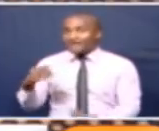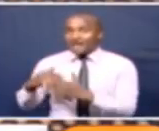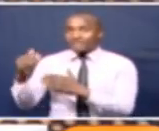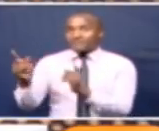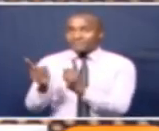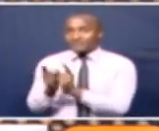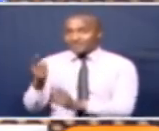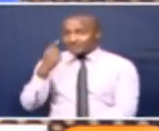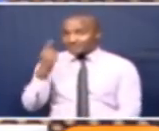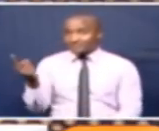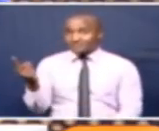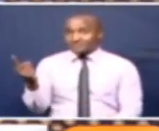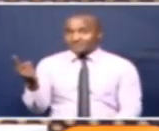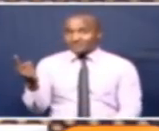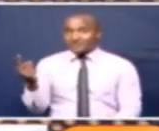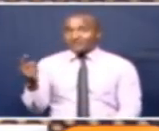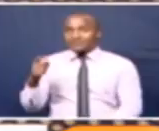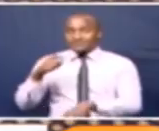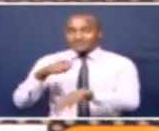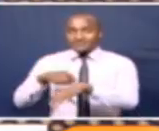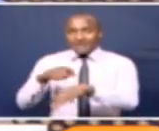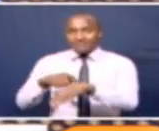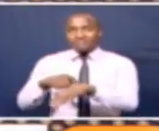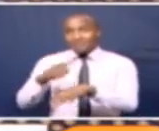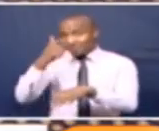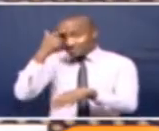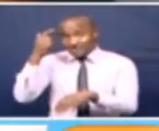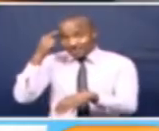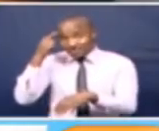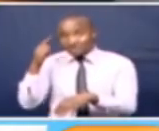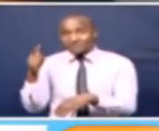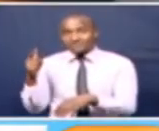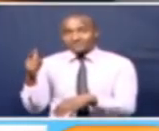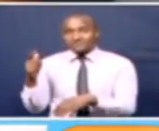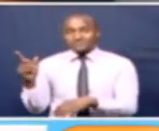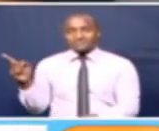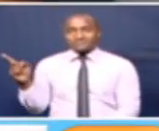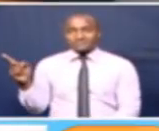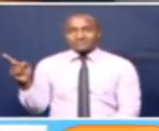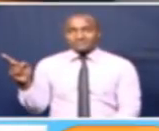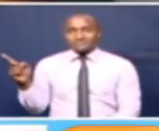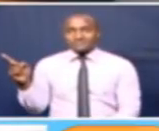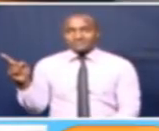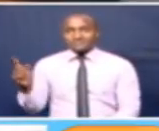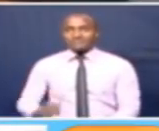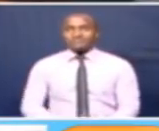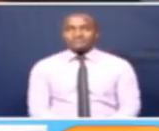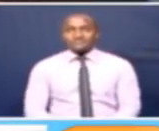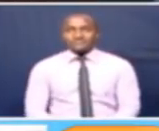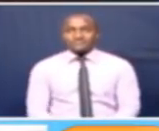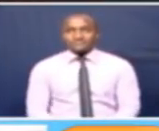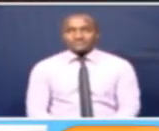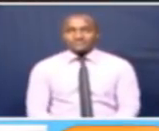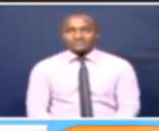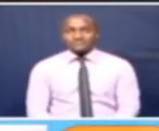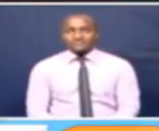her. Let's take a look at my moment of glory, because I got to take a photo with a celebrity. Let's take a look.